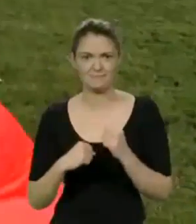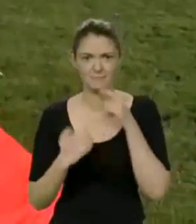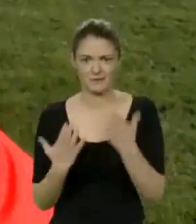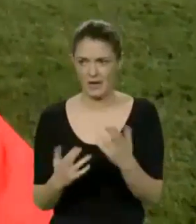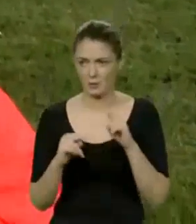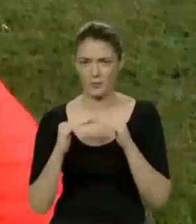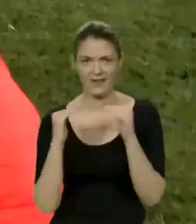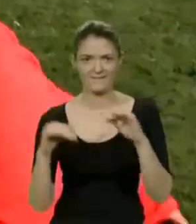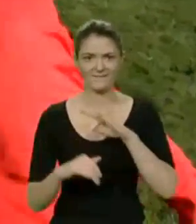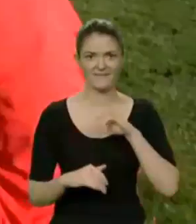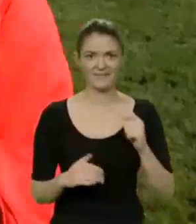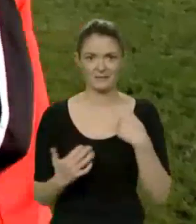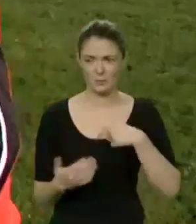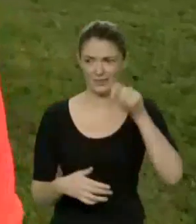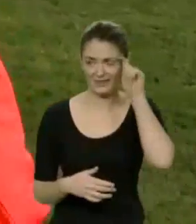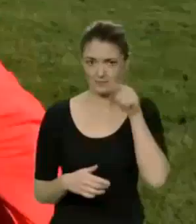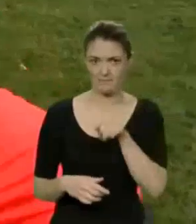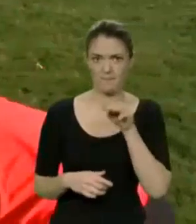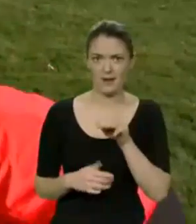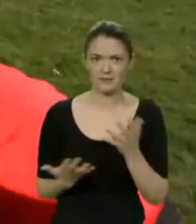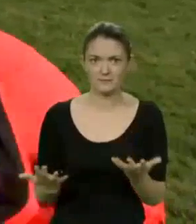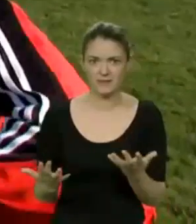level of fitness now that I didn't even think was possible.